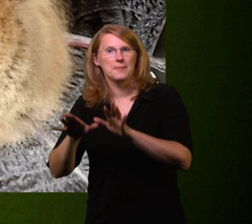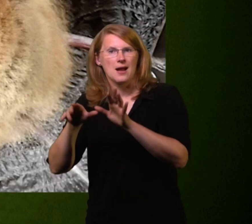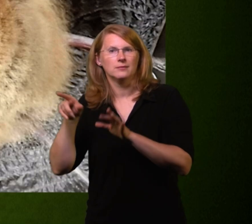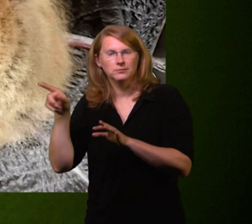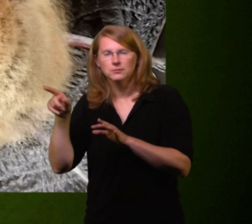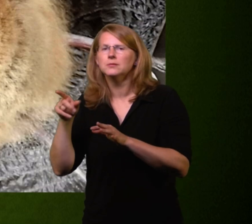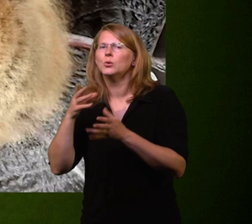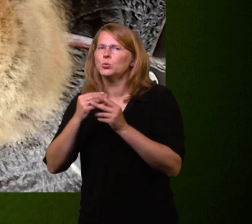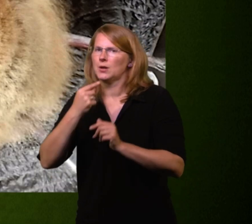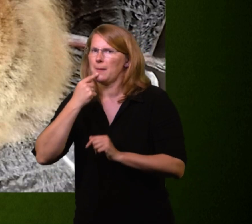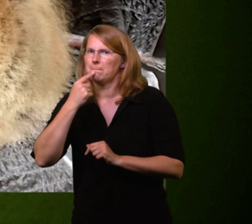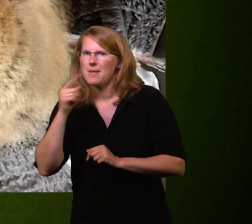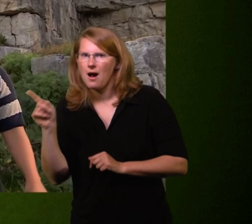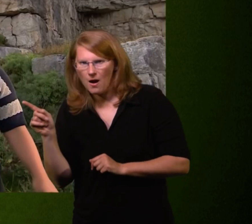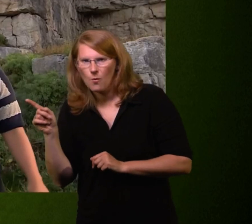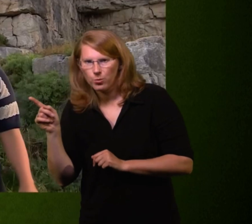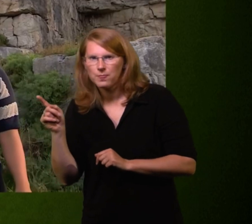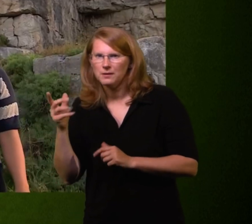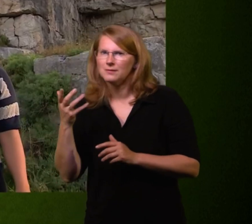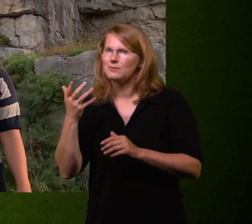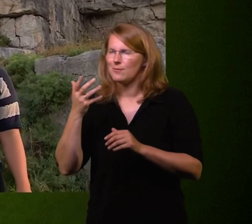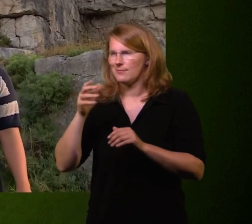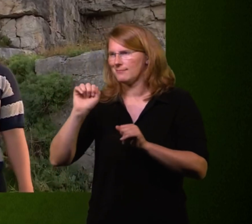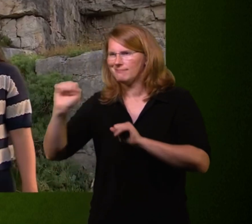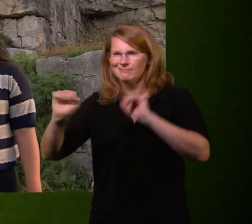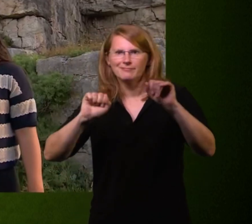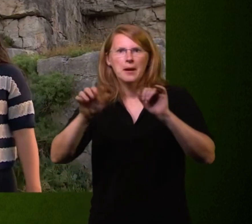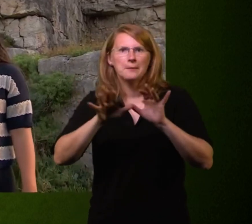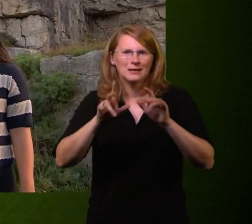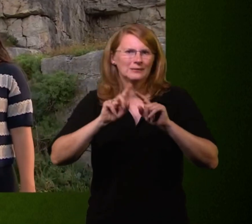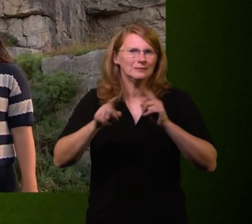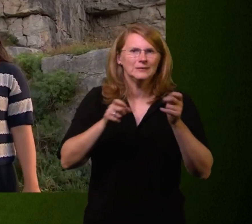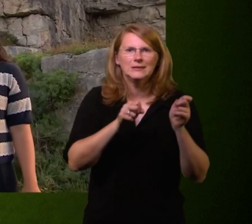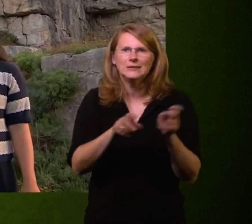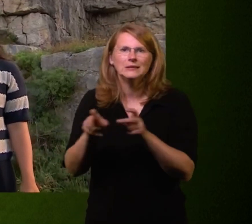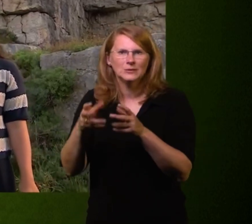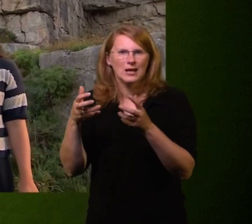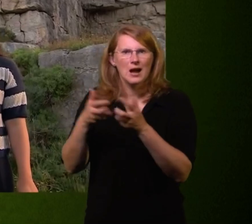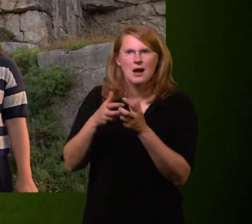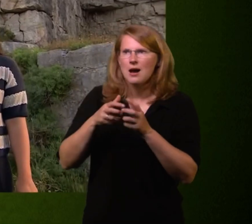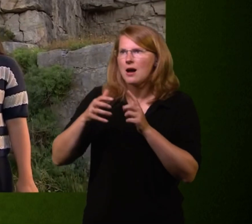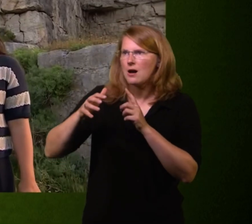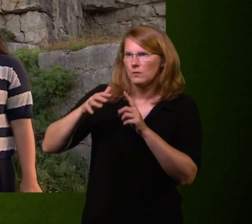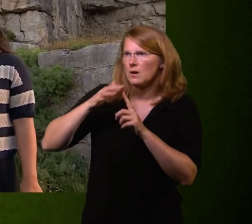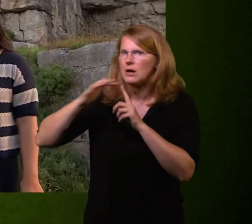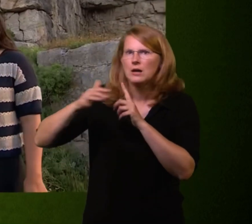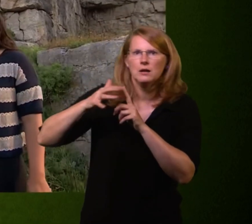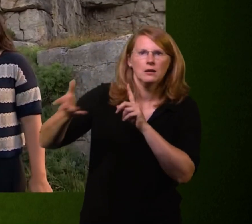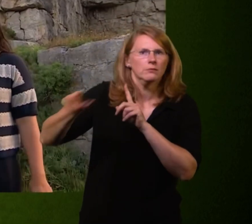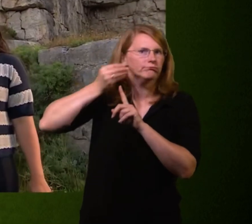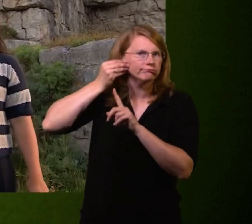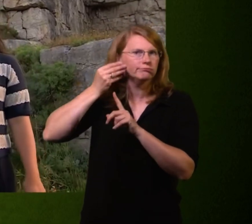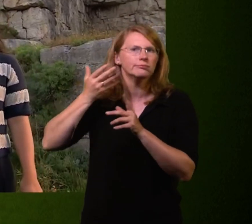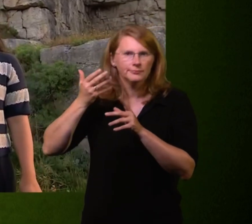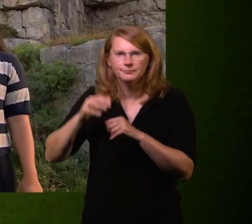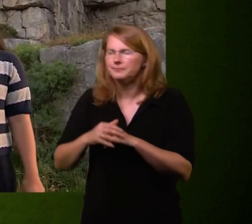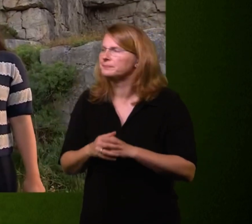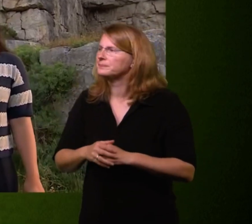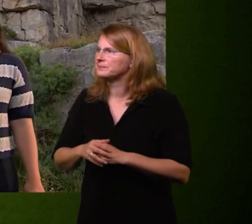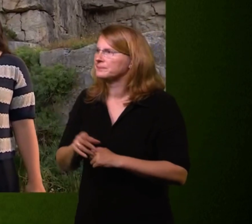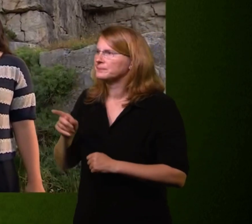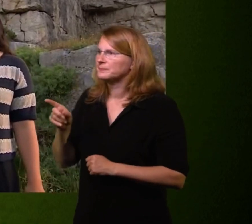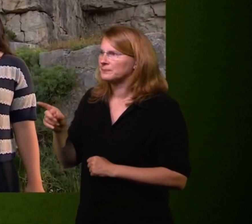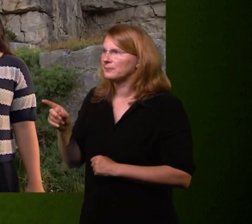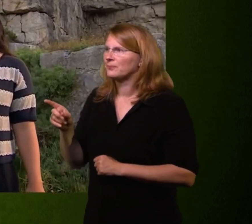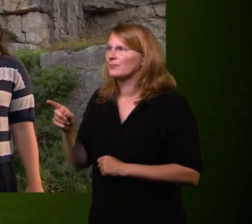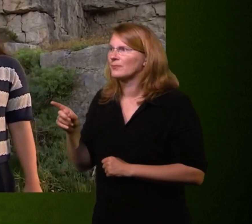all these different tactics that bats use to navigate their environment. Essentially what they do is they let out these ultrasonic sound waves. They go out into the environment, and if